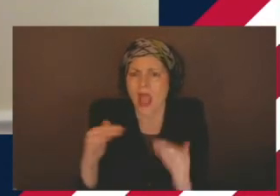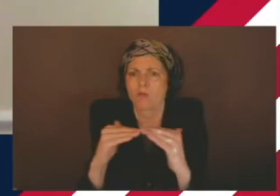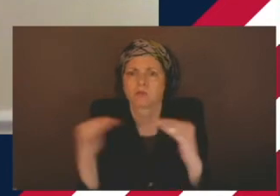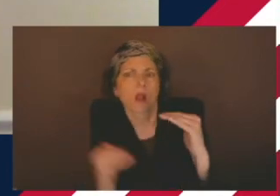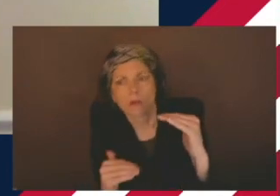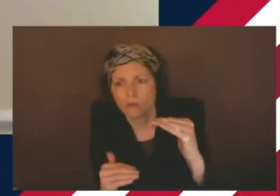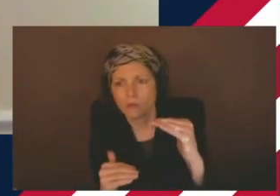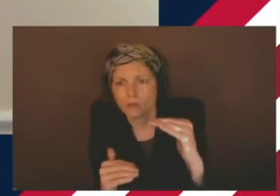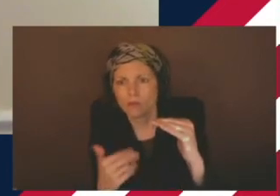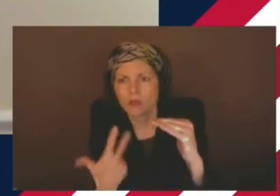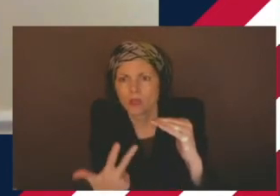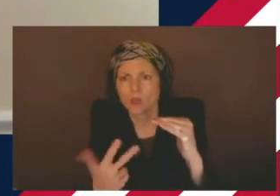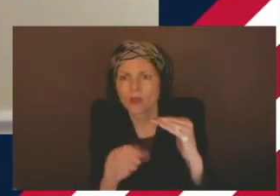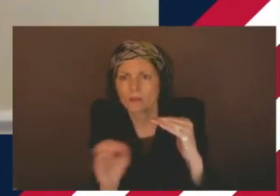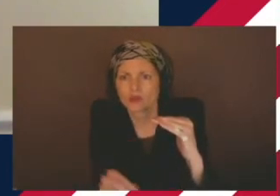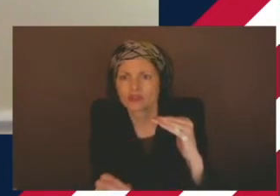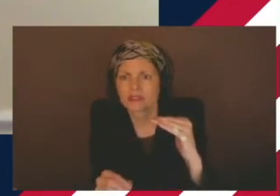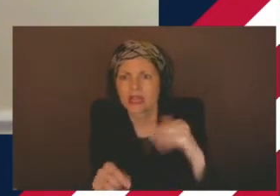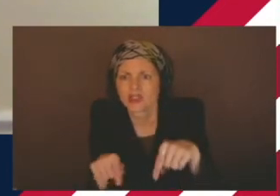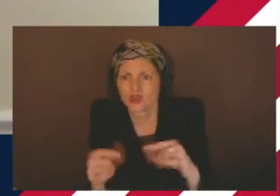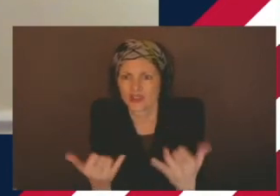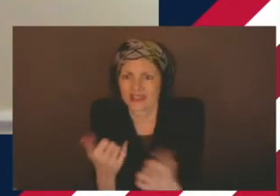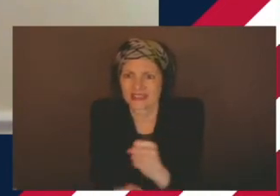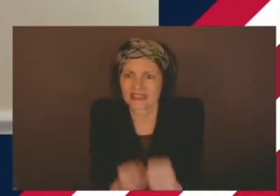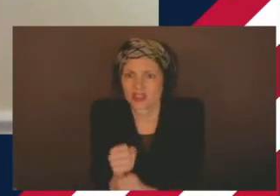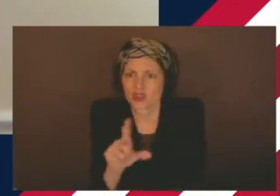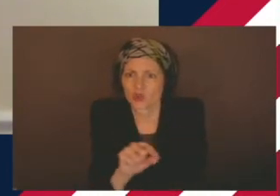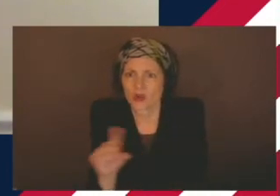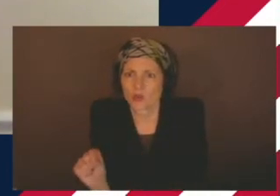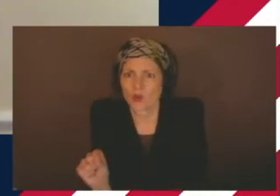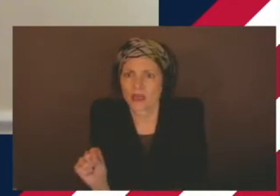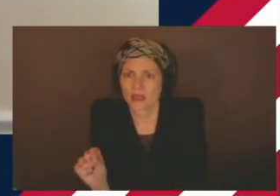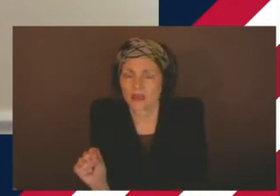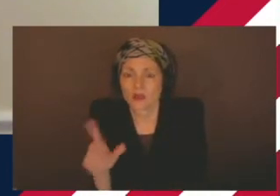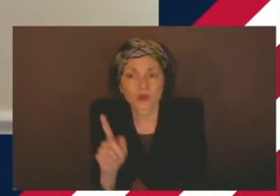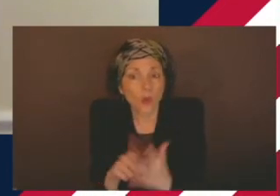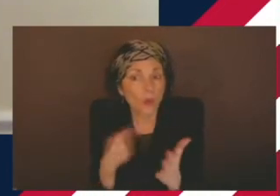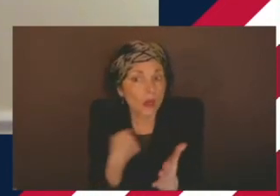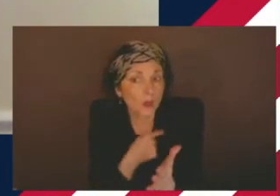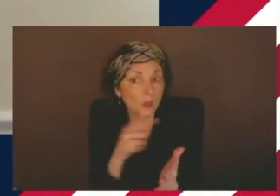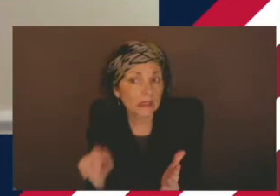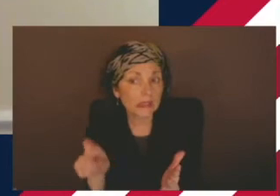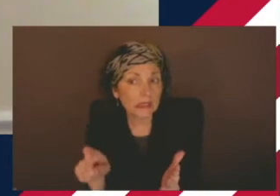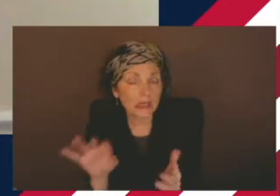2020. So what do we need? We need from day one a commitment. We need a national